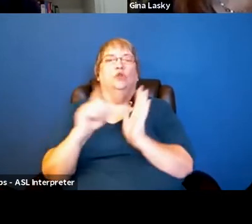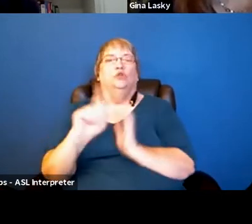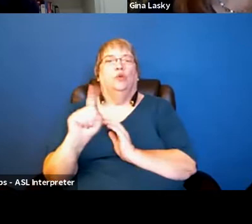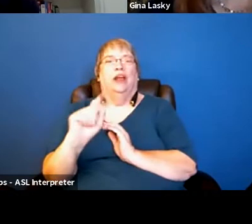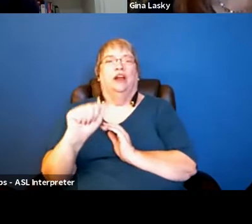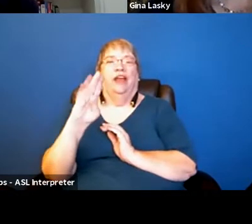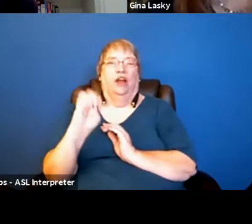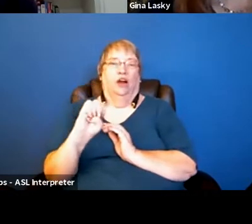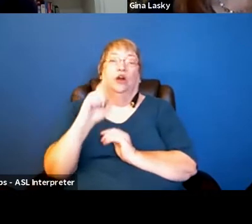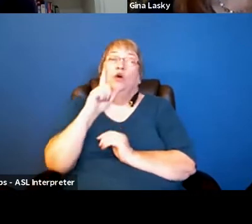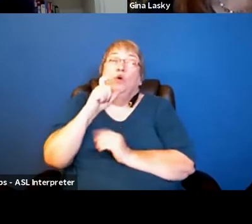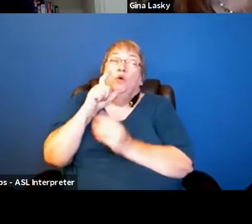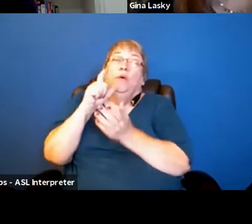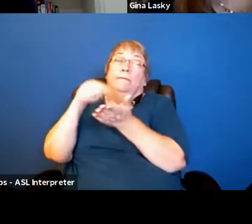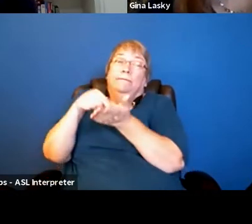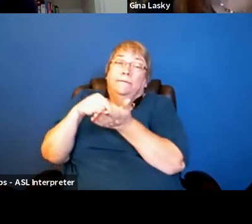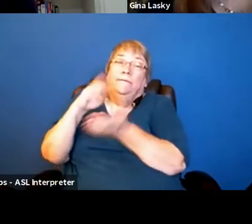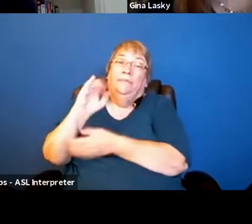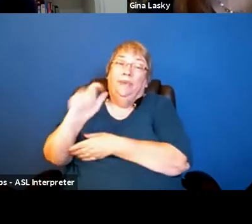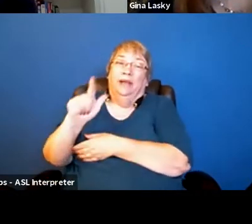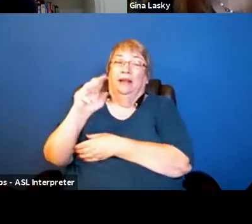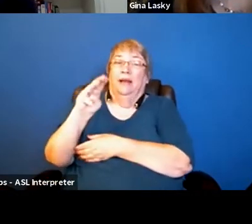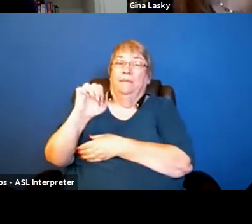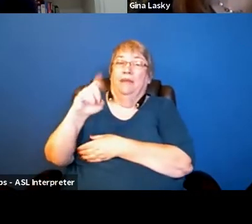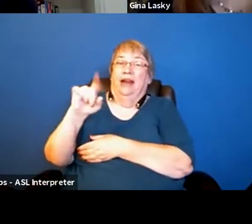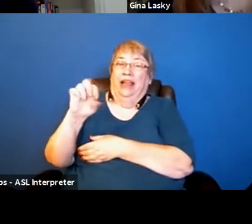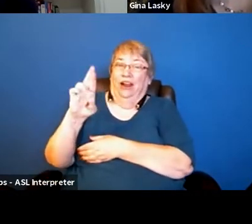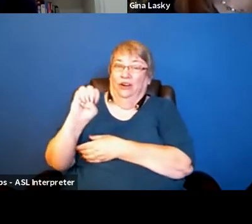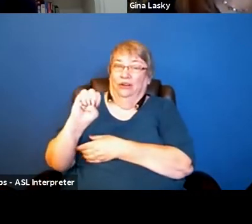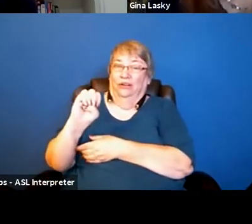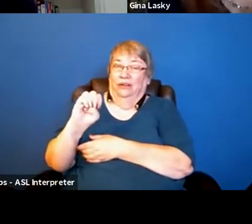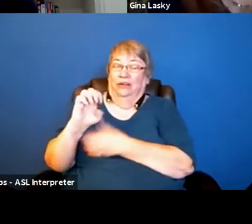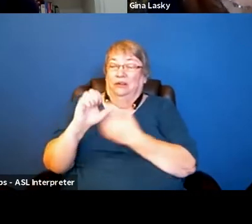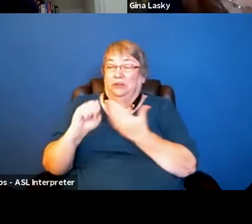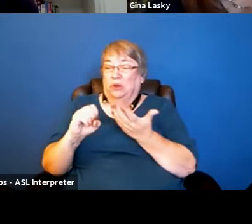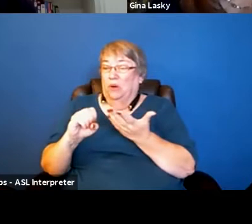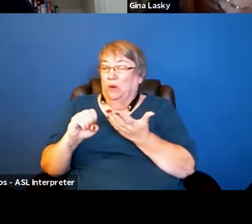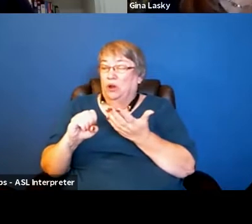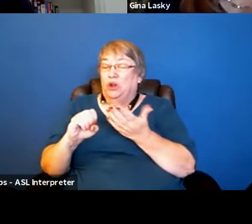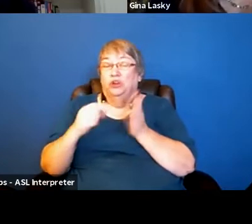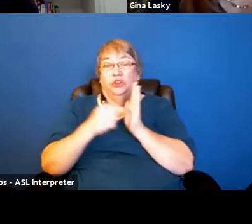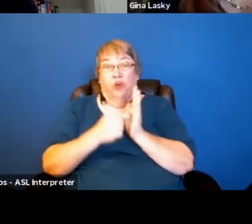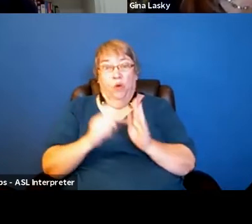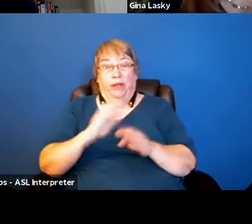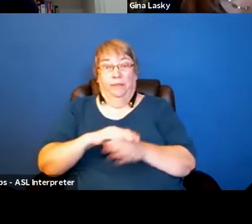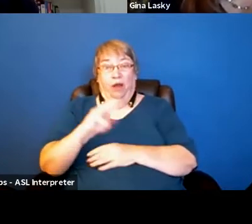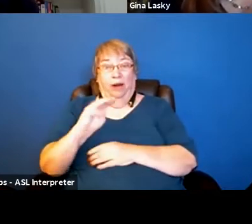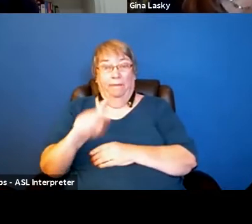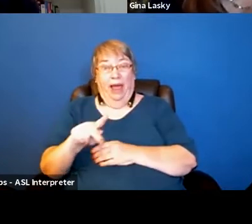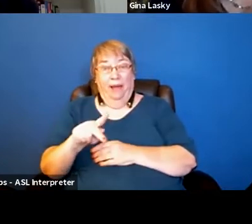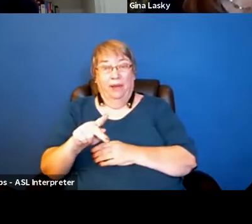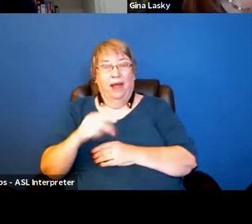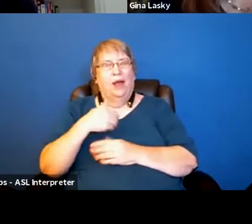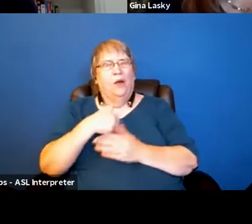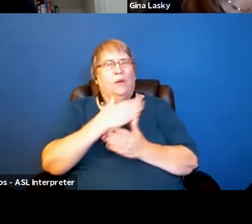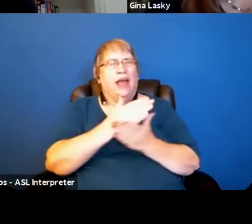billing behavioral health services. And so again, as you can see here, visually mapping these providers suggests that there are counties